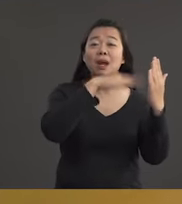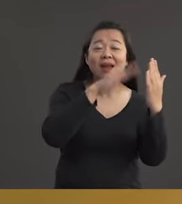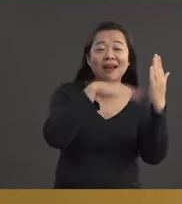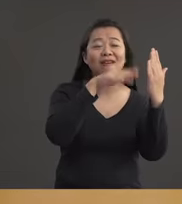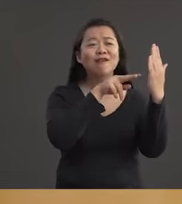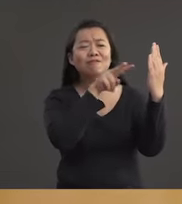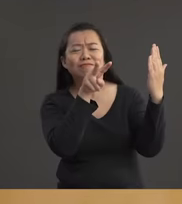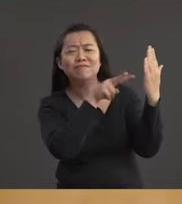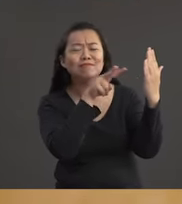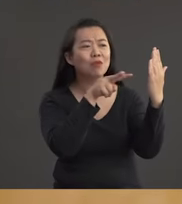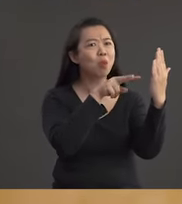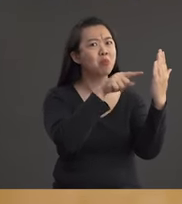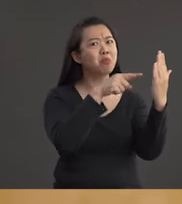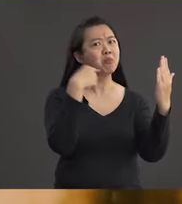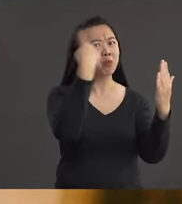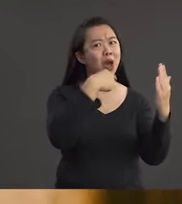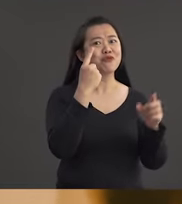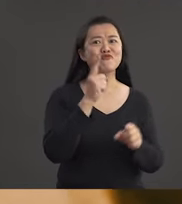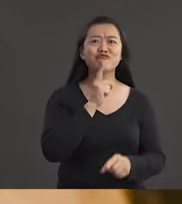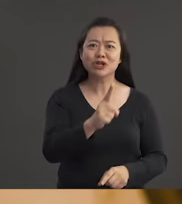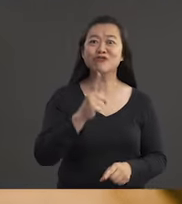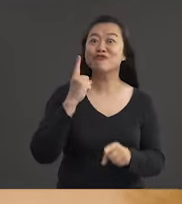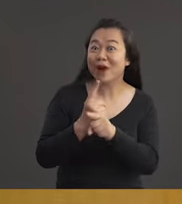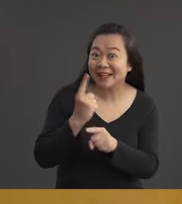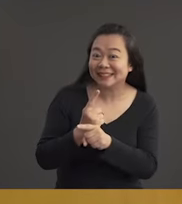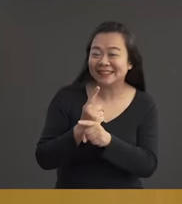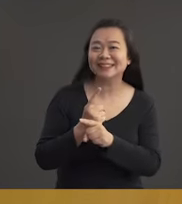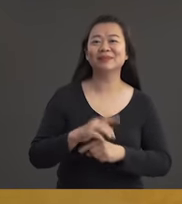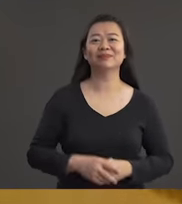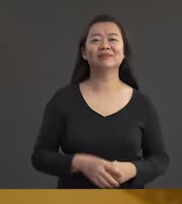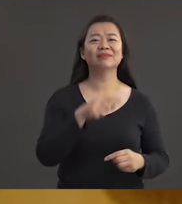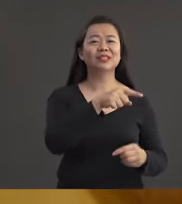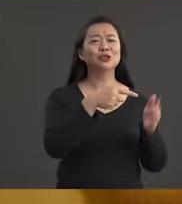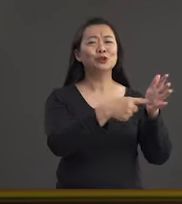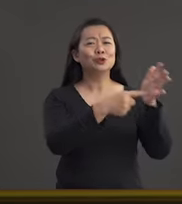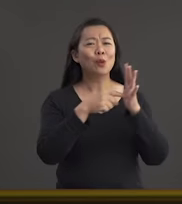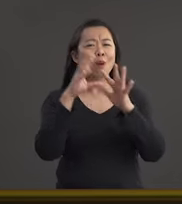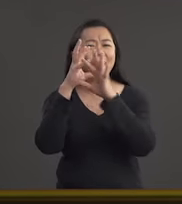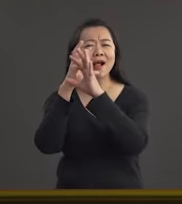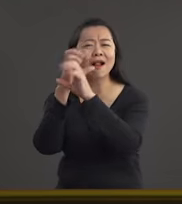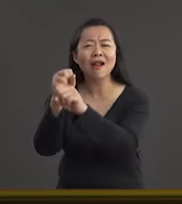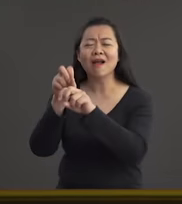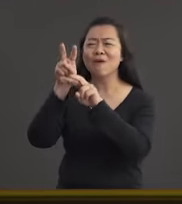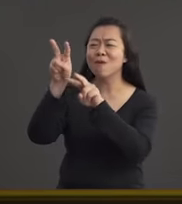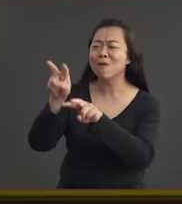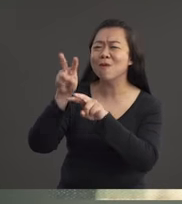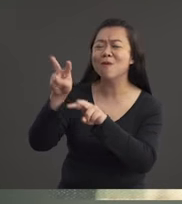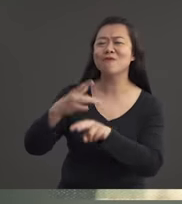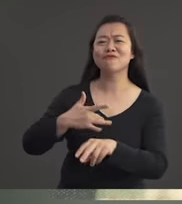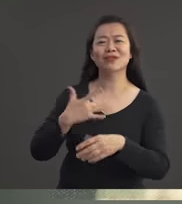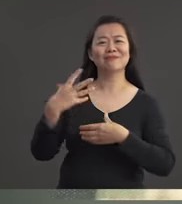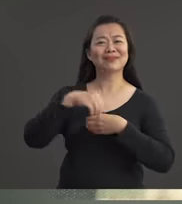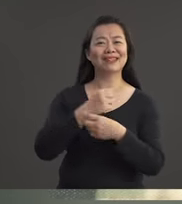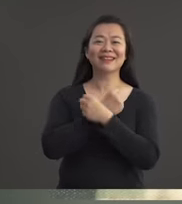lifelike, don't they? They tell us how closely, intimately, and I'm sure lovingly, he